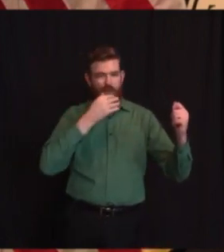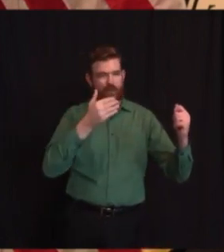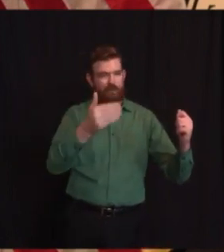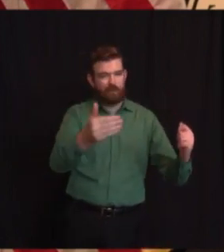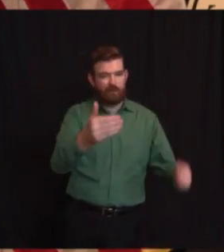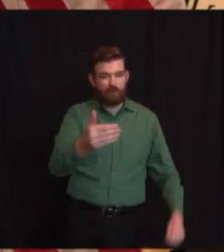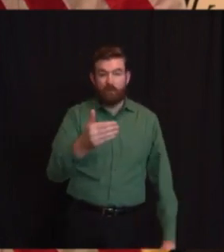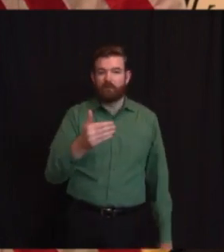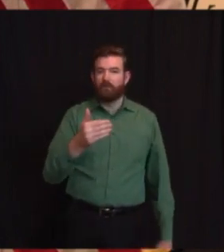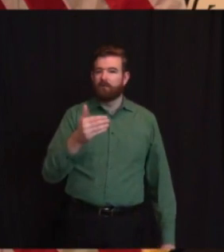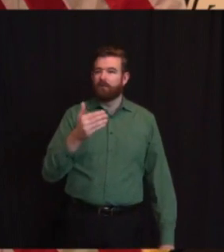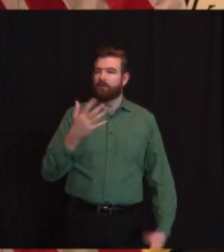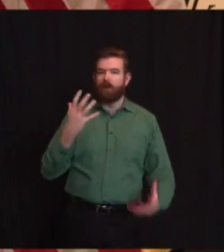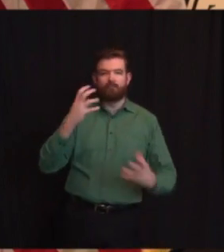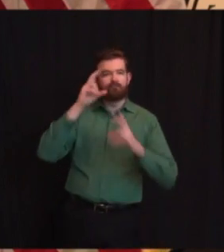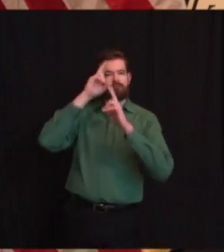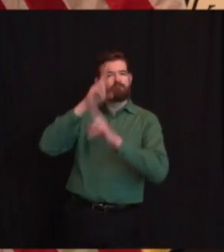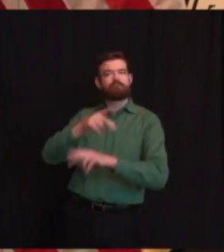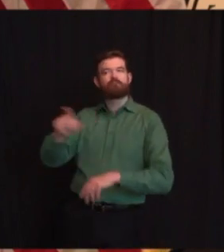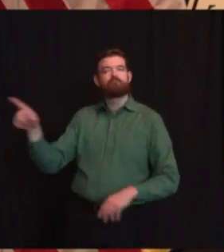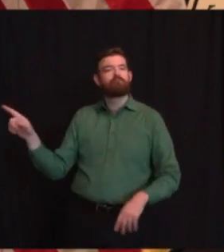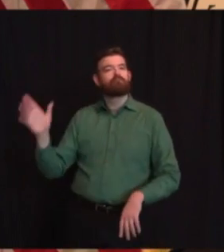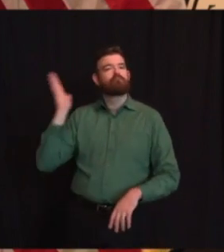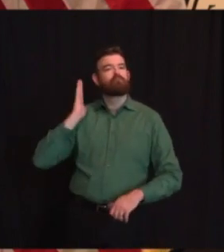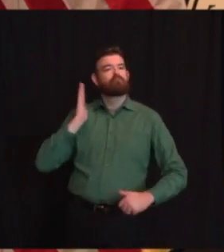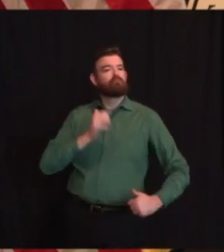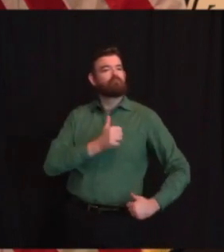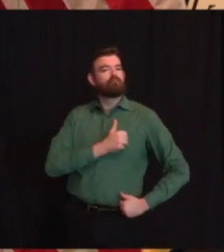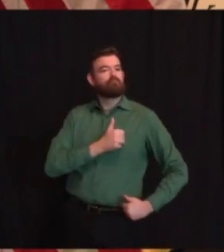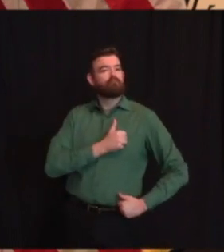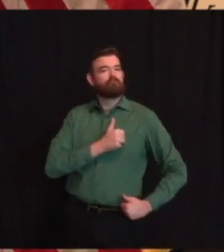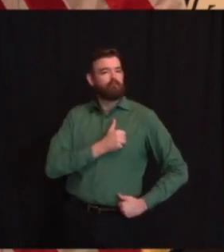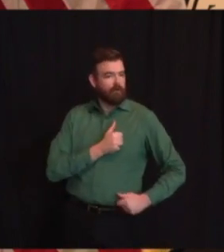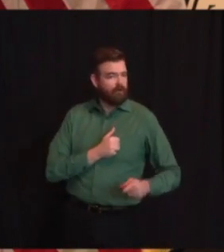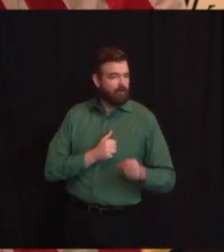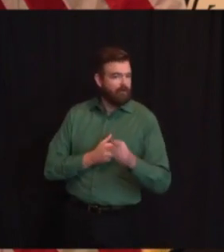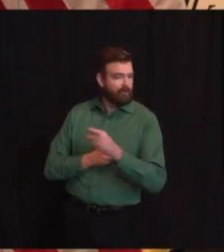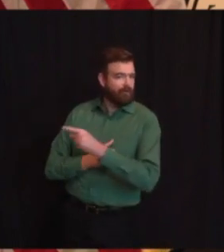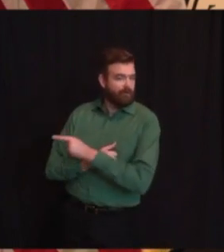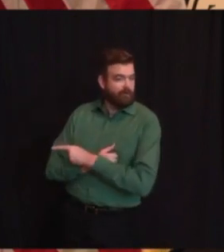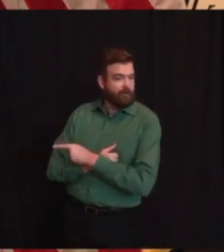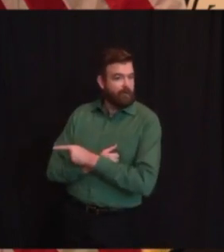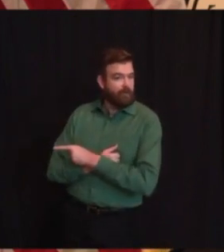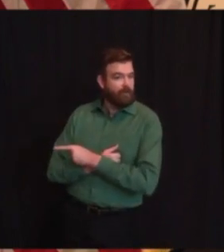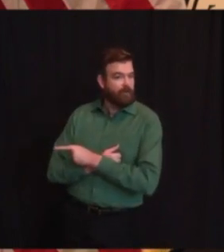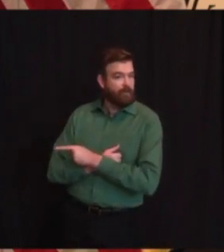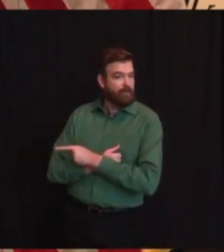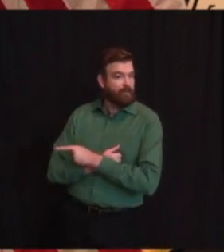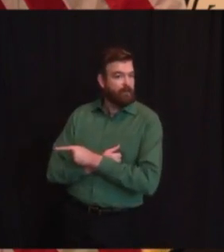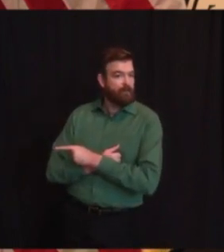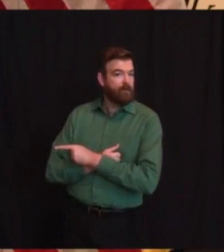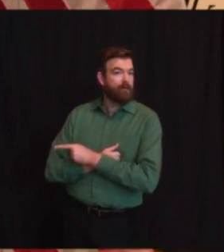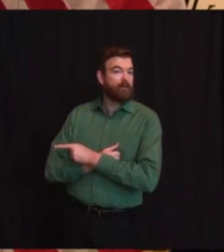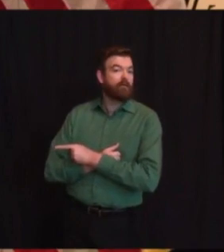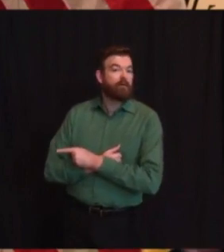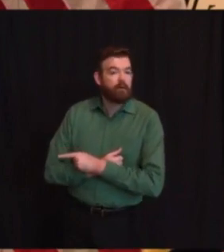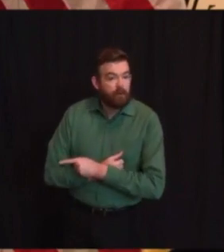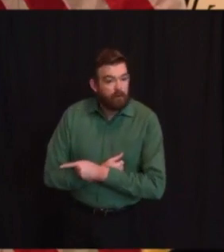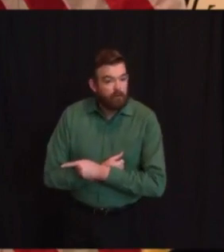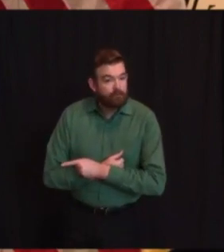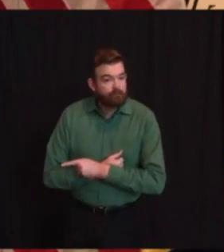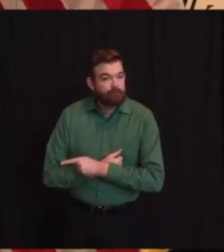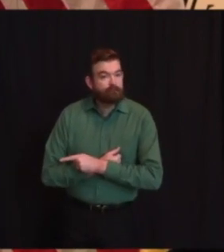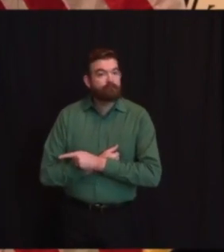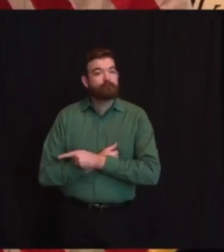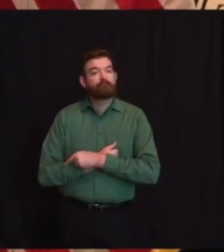just particularly wrenching. But no decision has been taken. That remains an option. Judy, anything you want to add